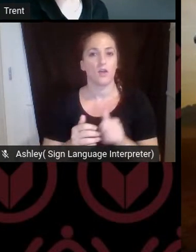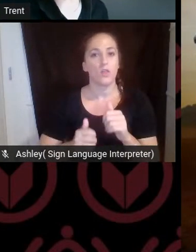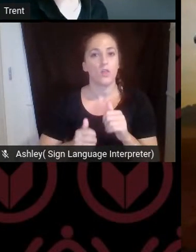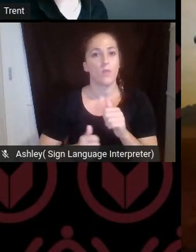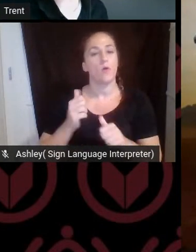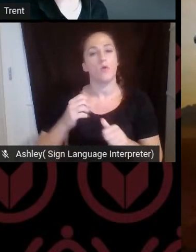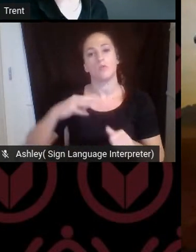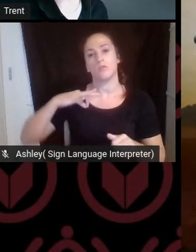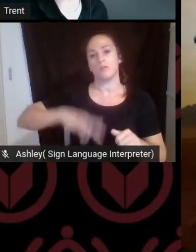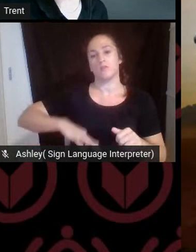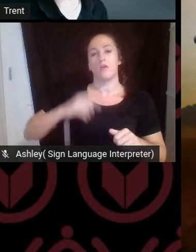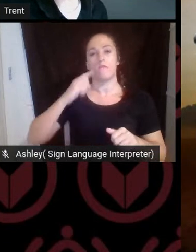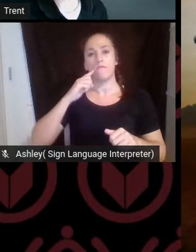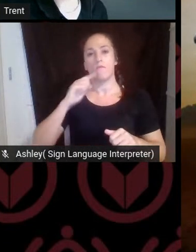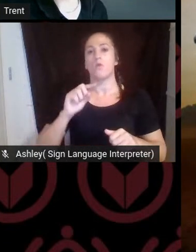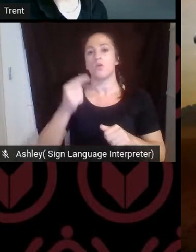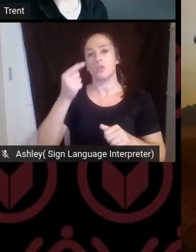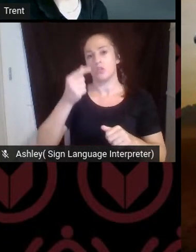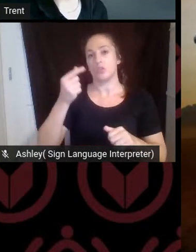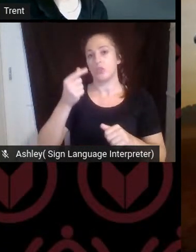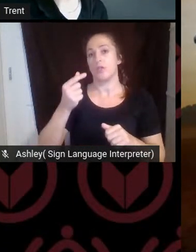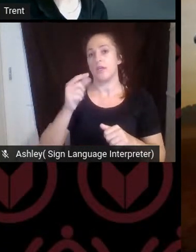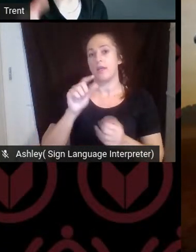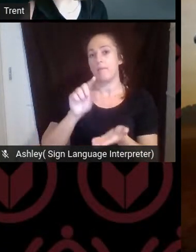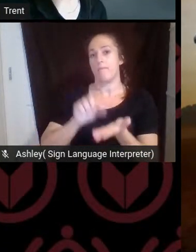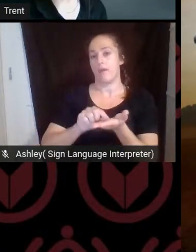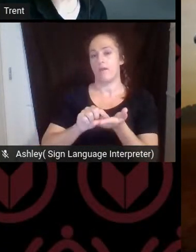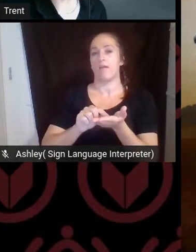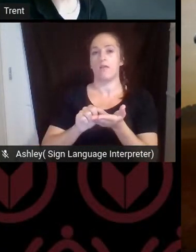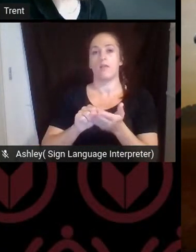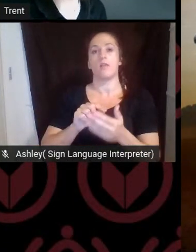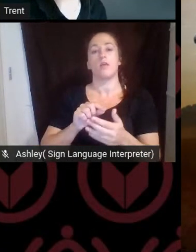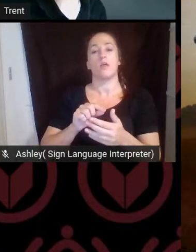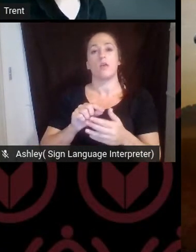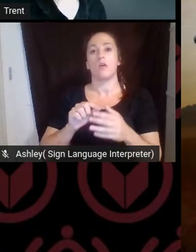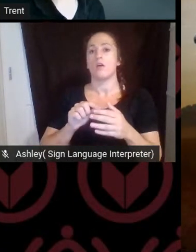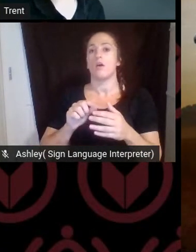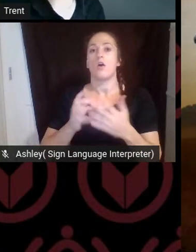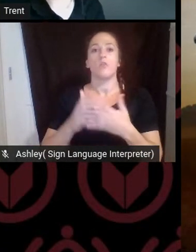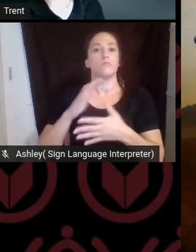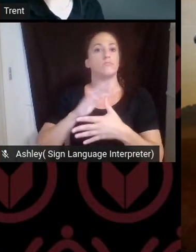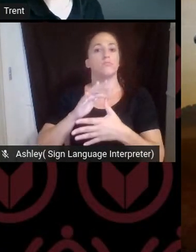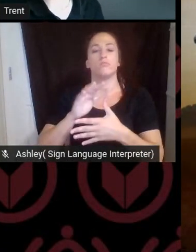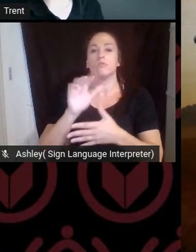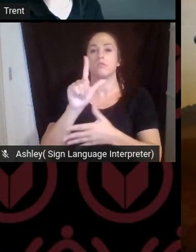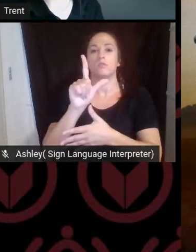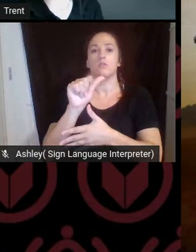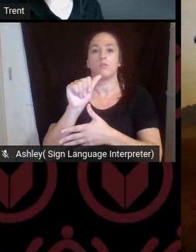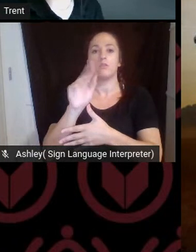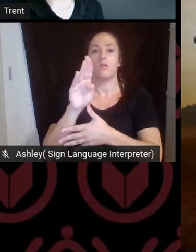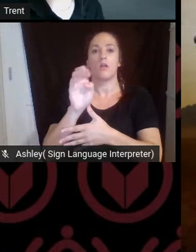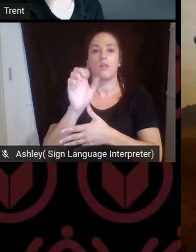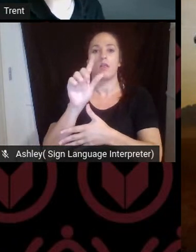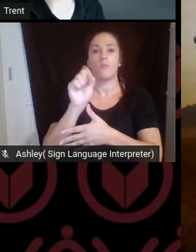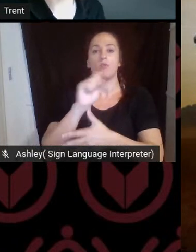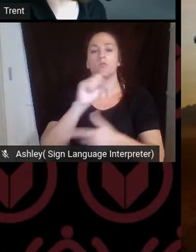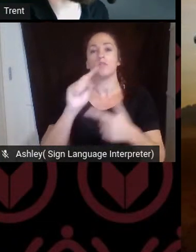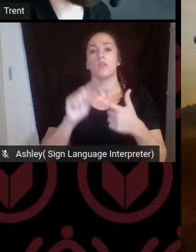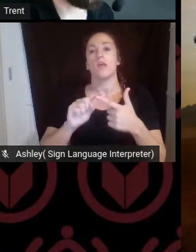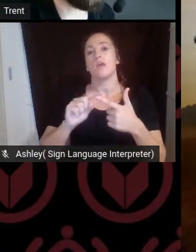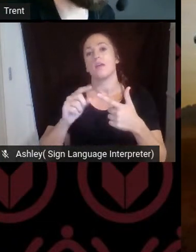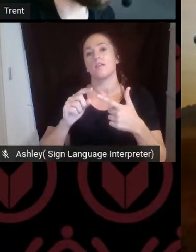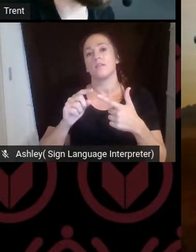useful features of Gmail are the use of labels, and also Hangouts chat,